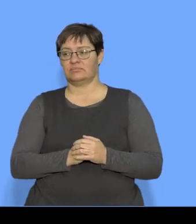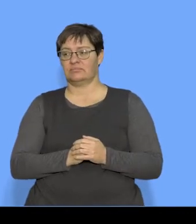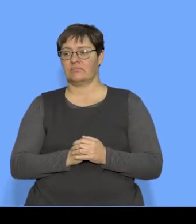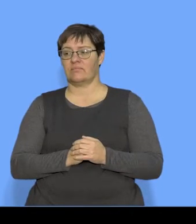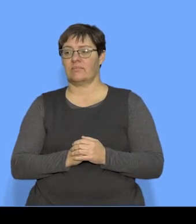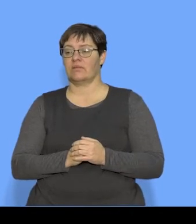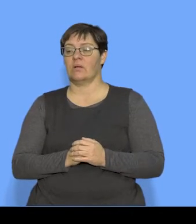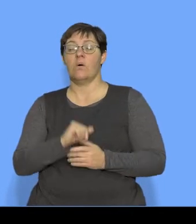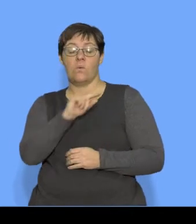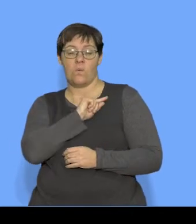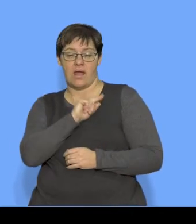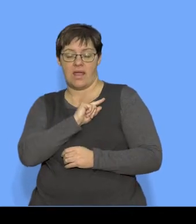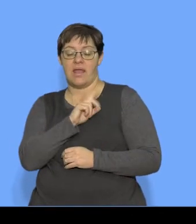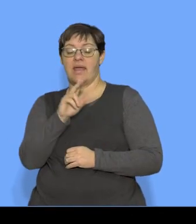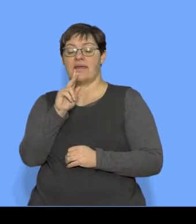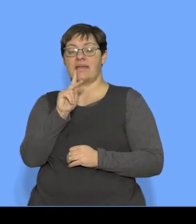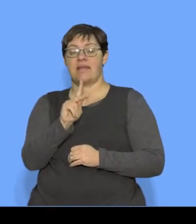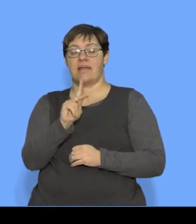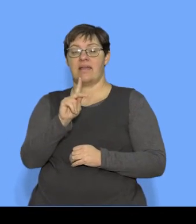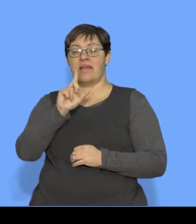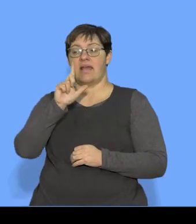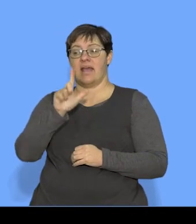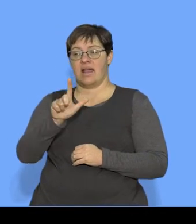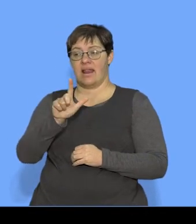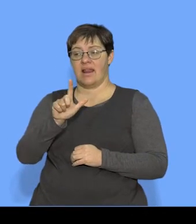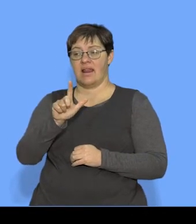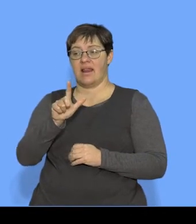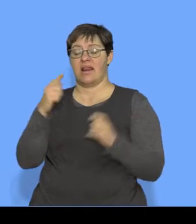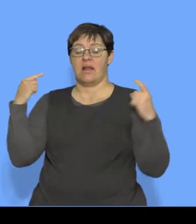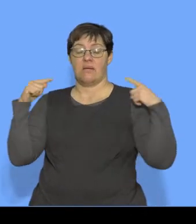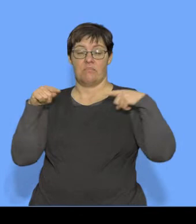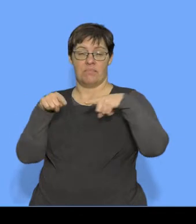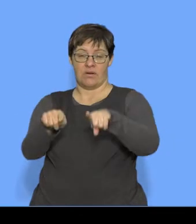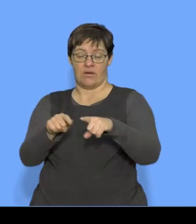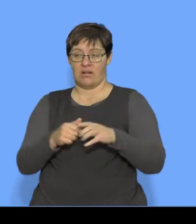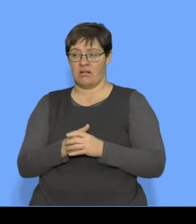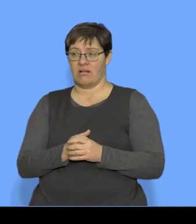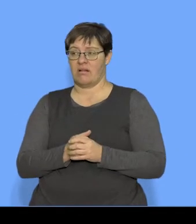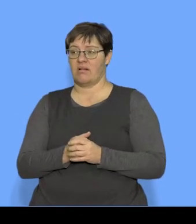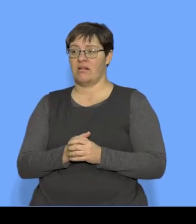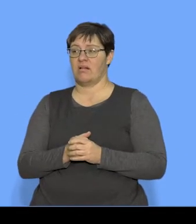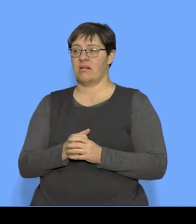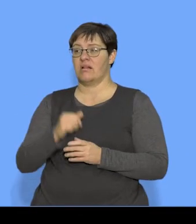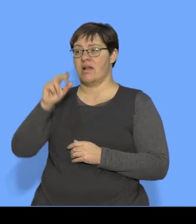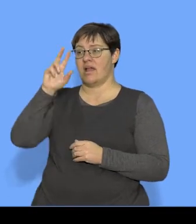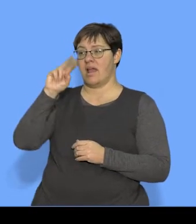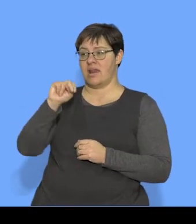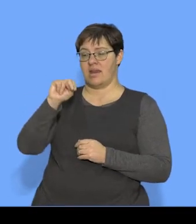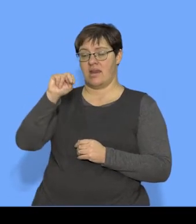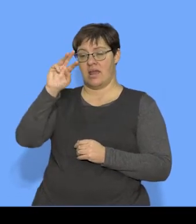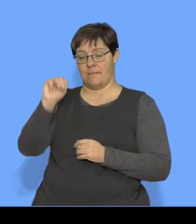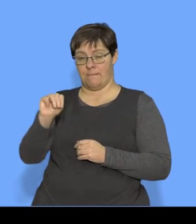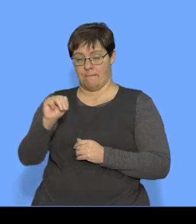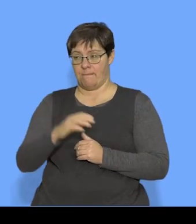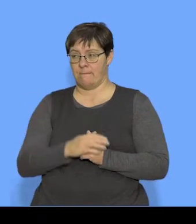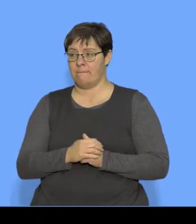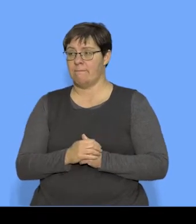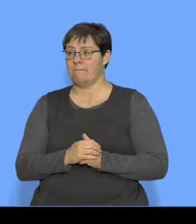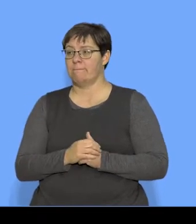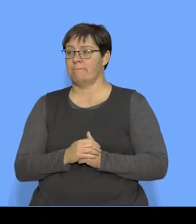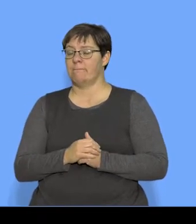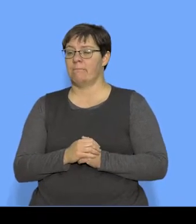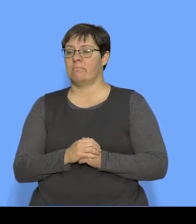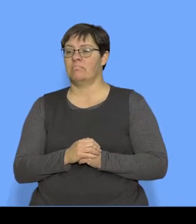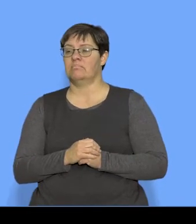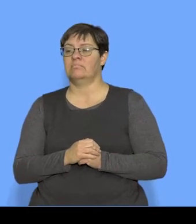and this is because KL is parallel to NM. And then from